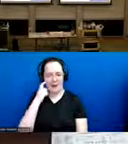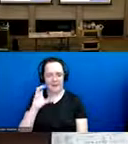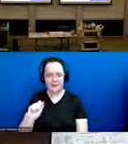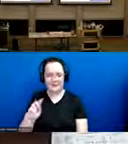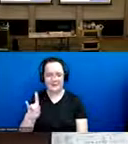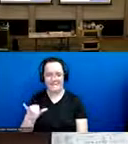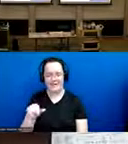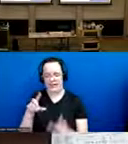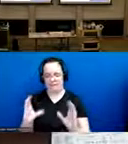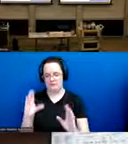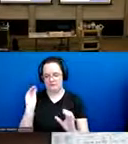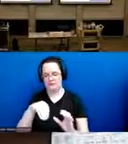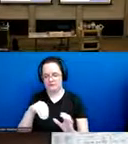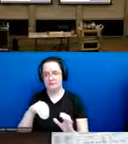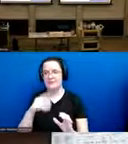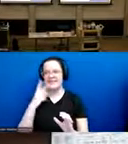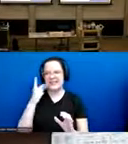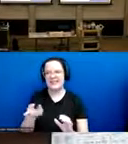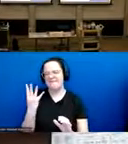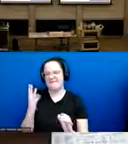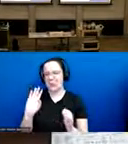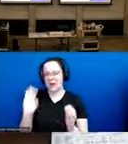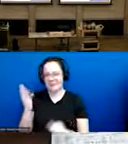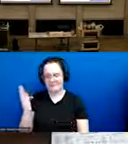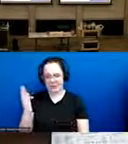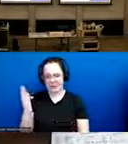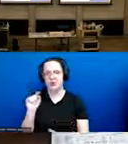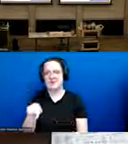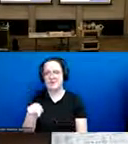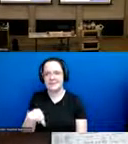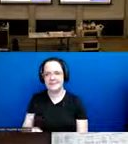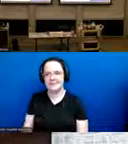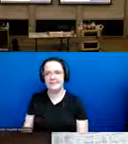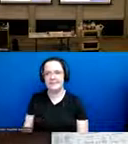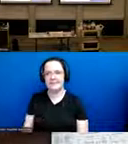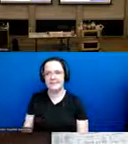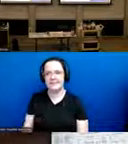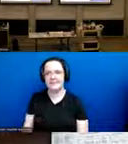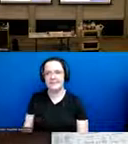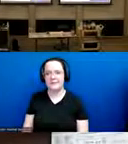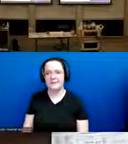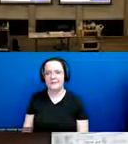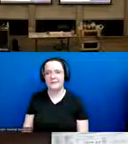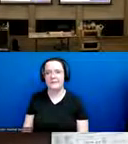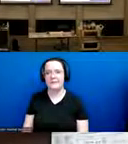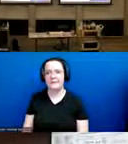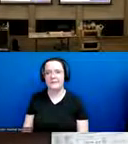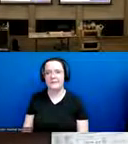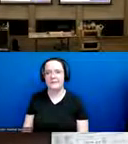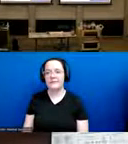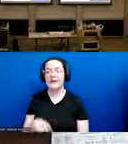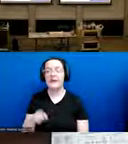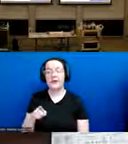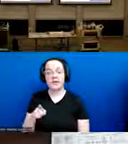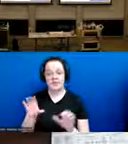here is a four-mirror optical cavity, a so-called bow tie cavity, right? And then by doing that, what we gain